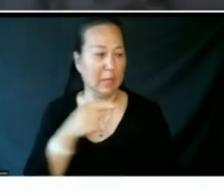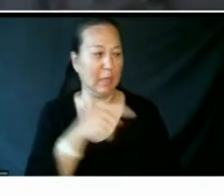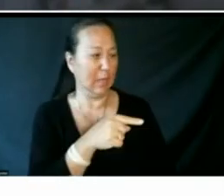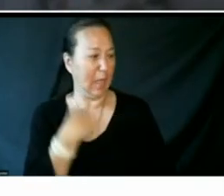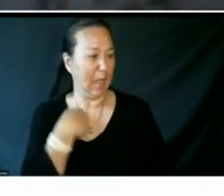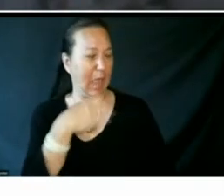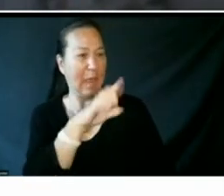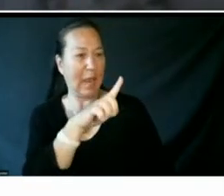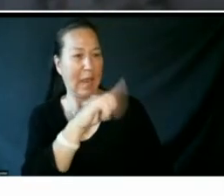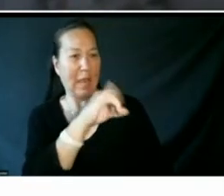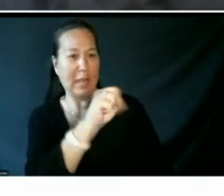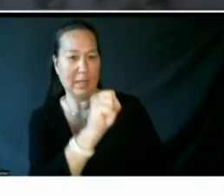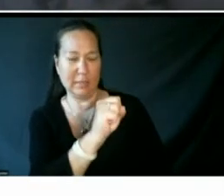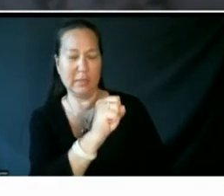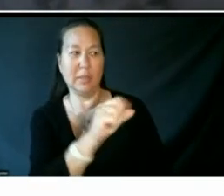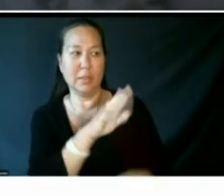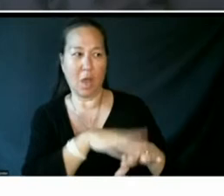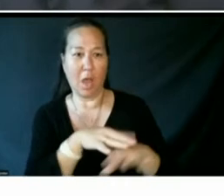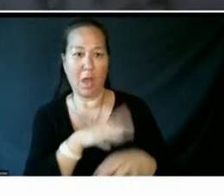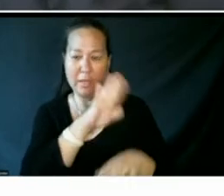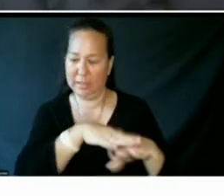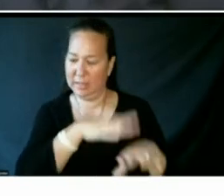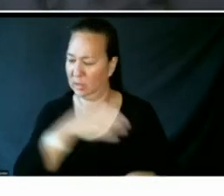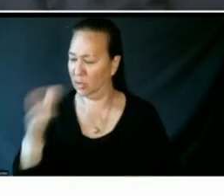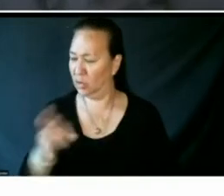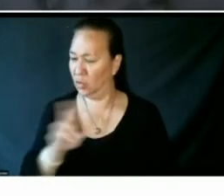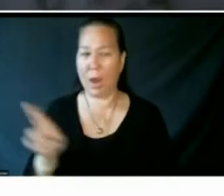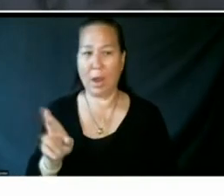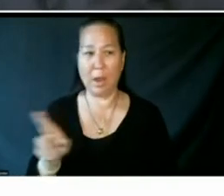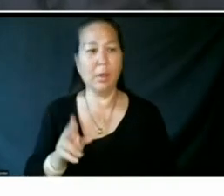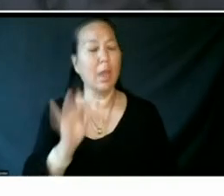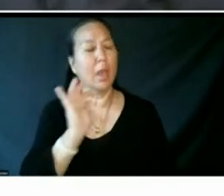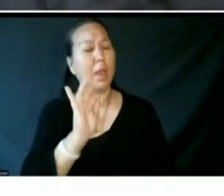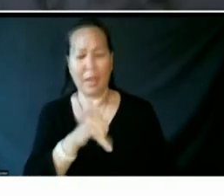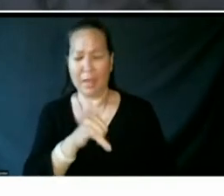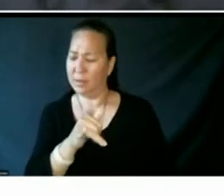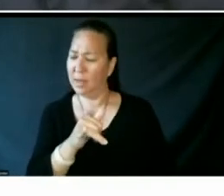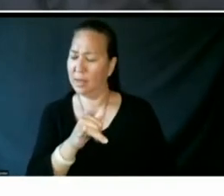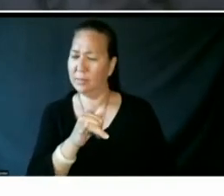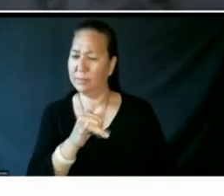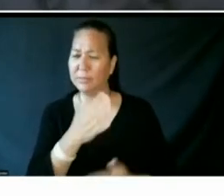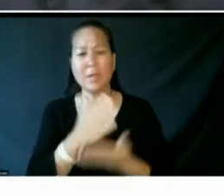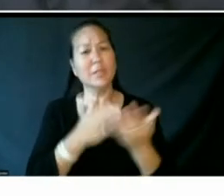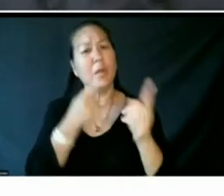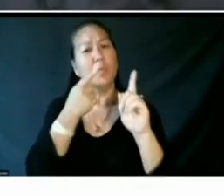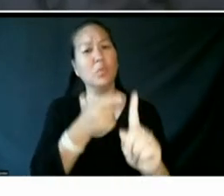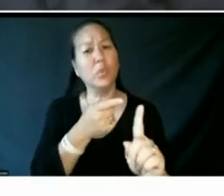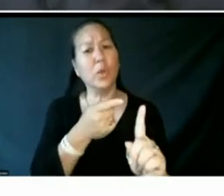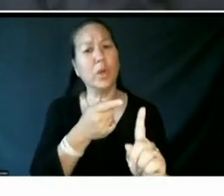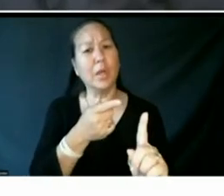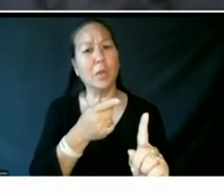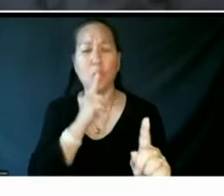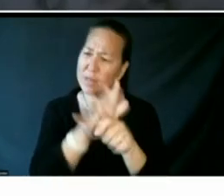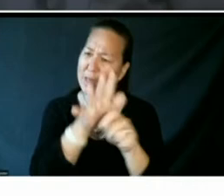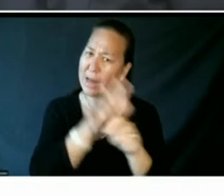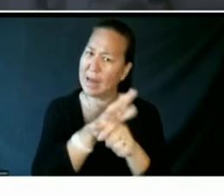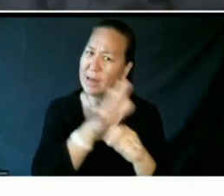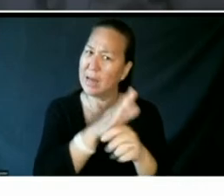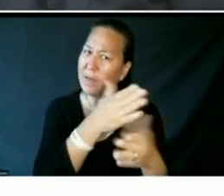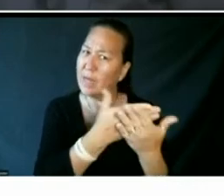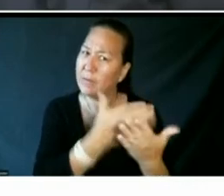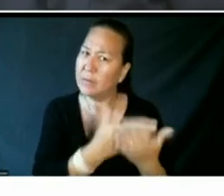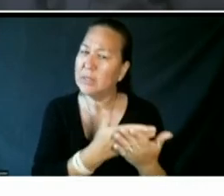was that it was more to the point of, was there sufficient evidence or action that we